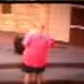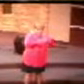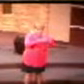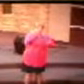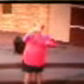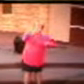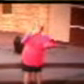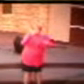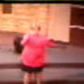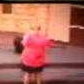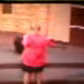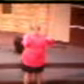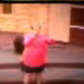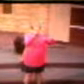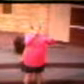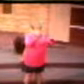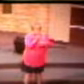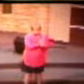forth.